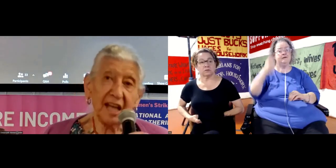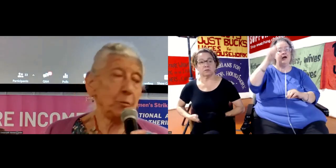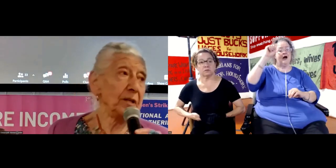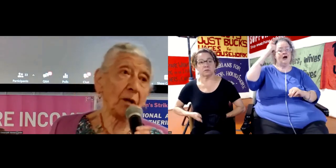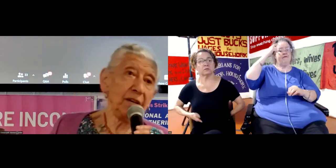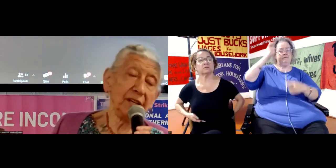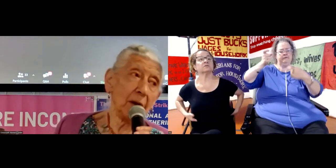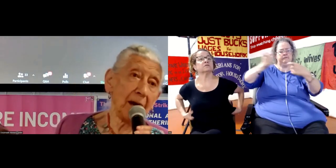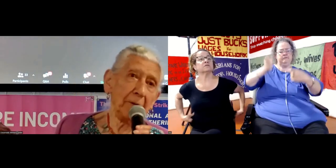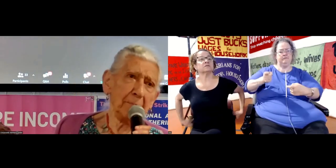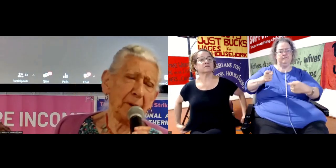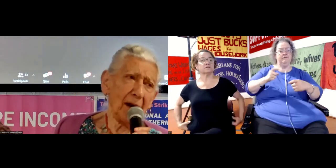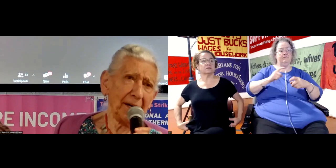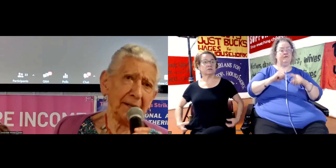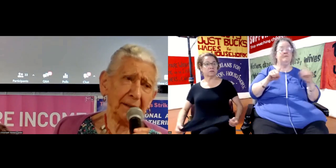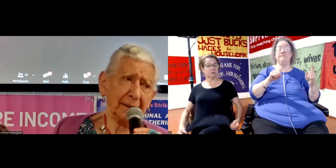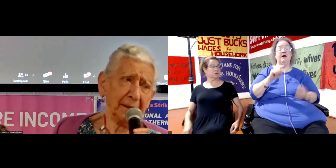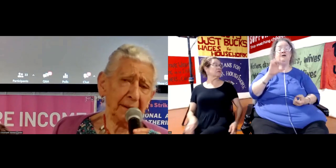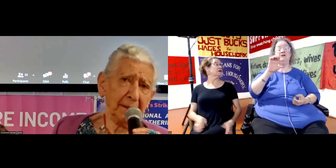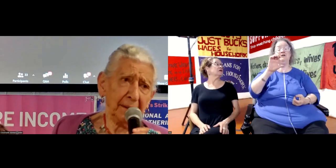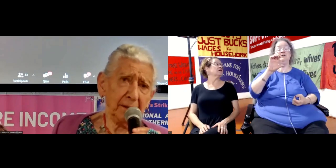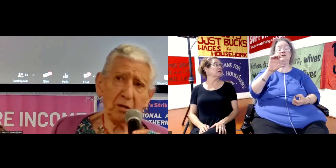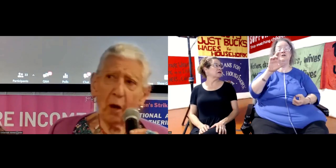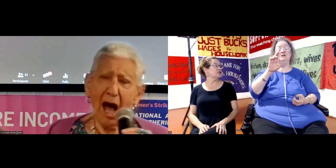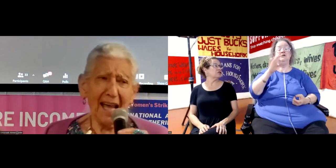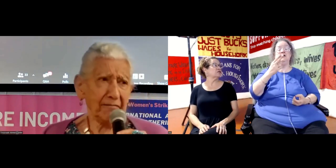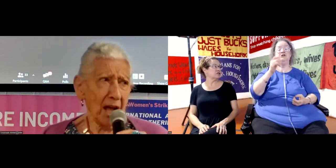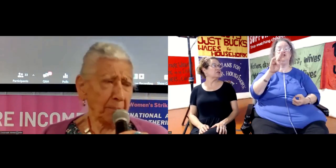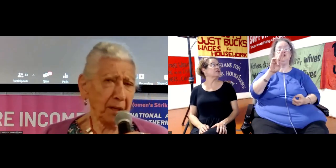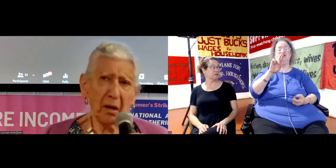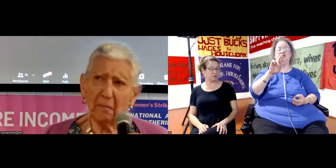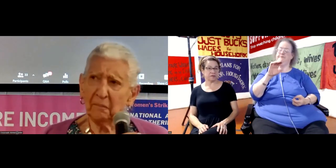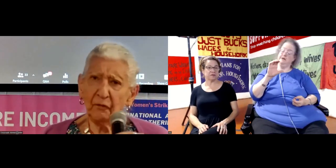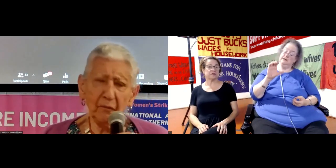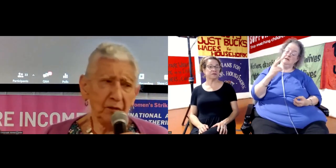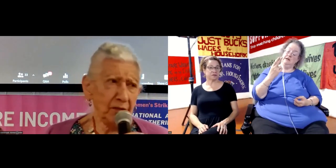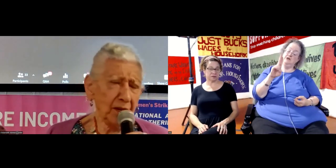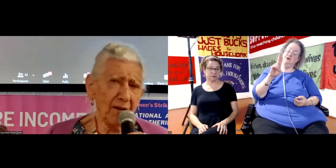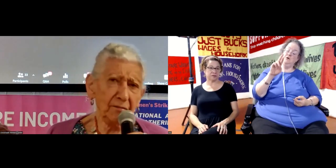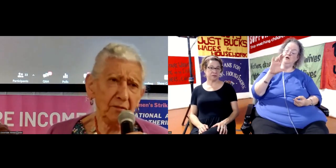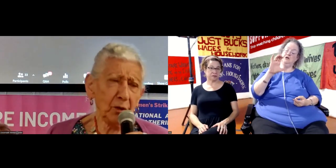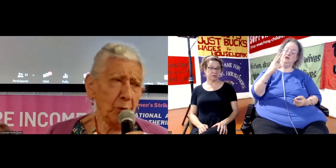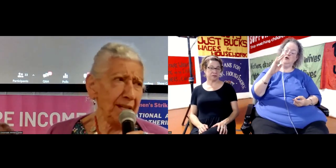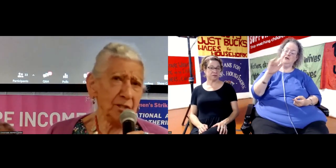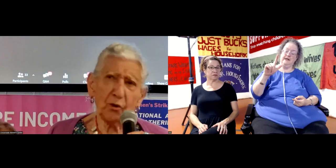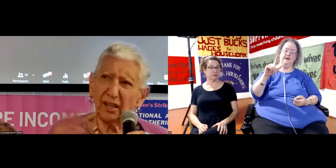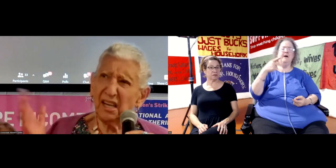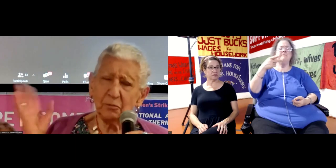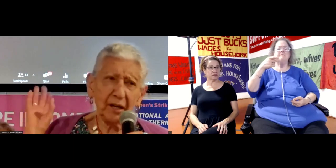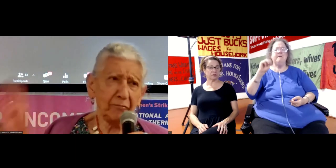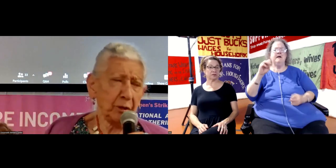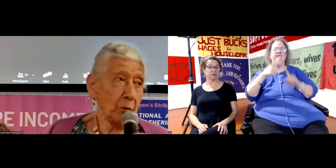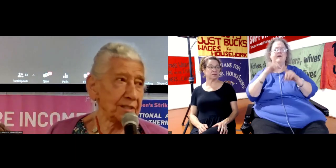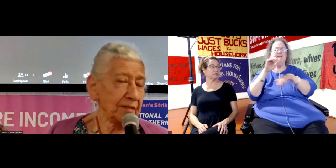Churchill says, we're not giving up our empire. You know, I have not become the queens or